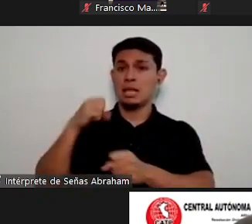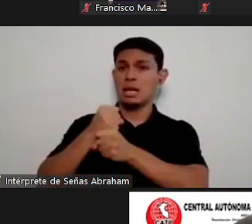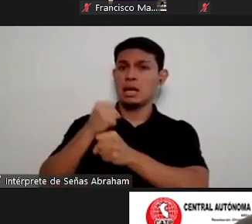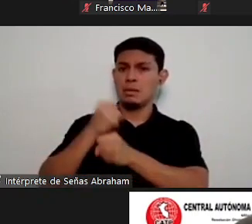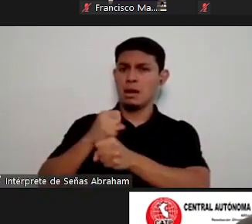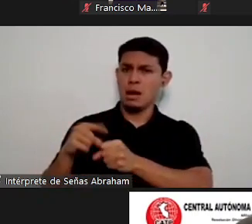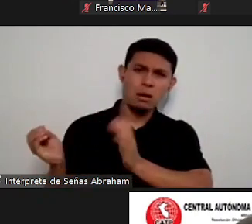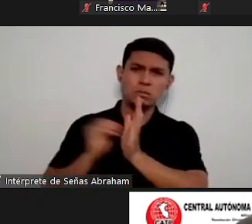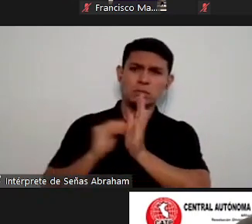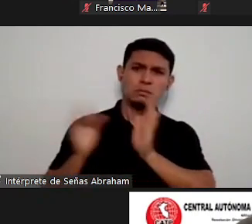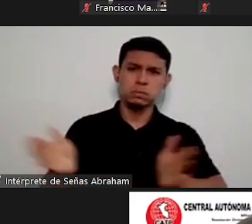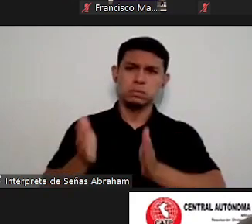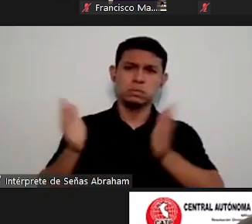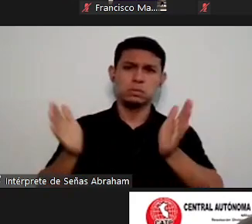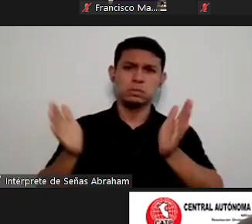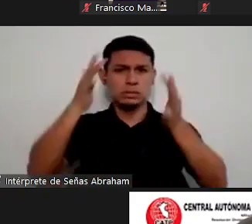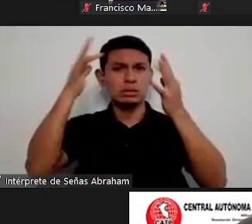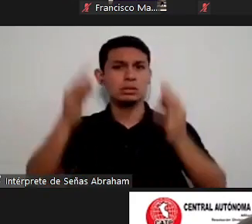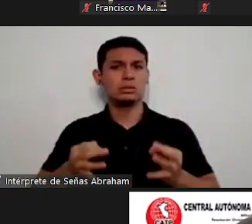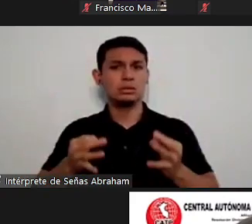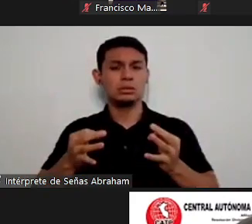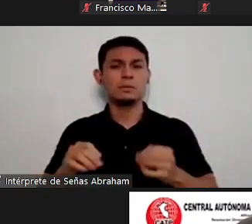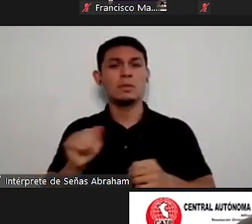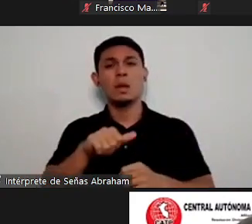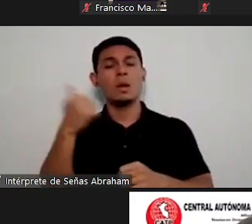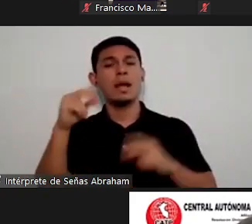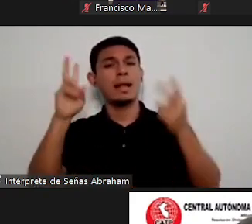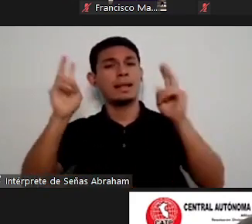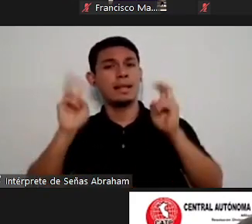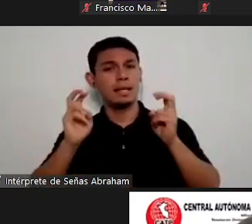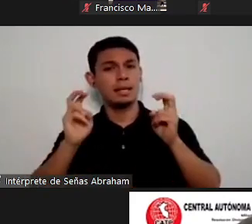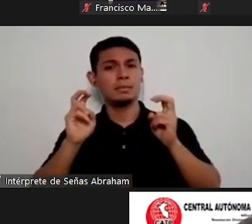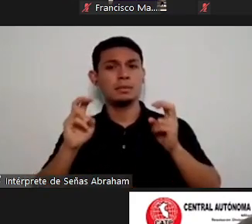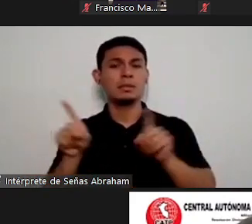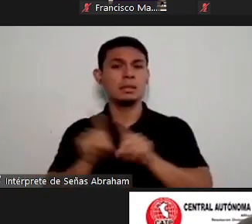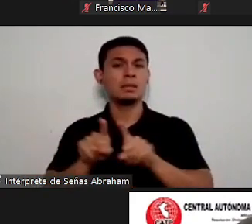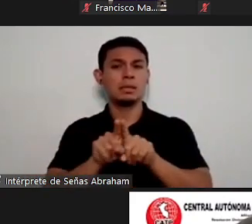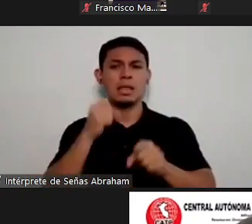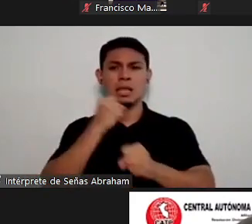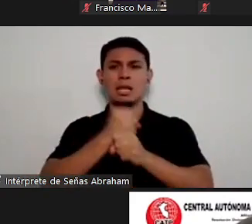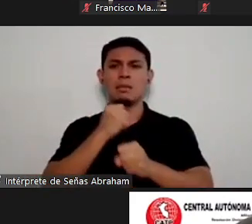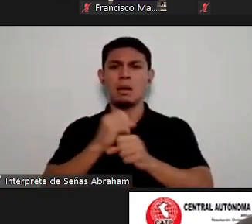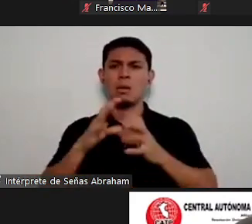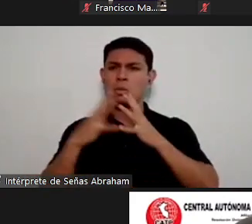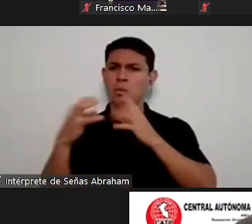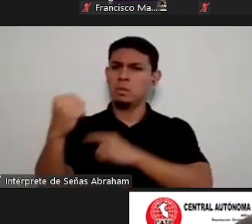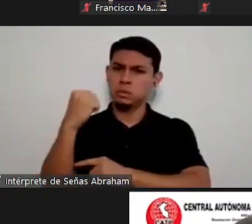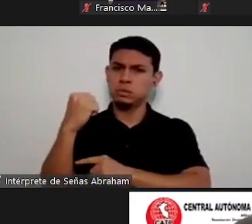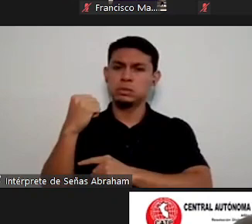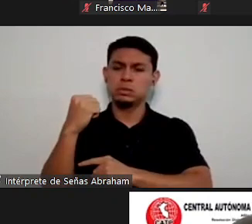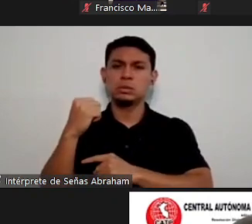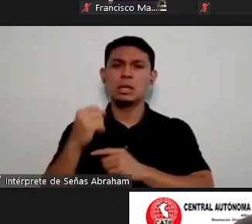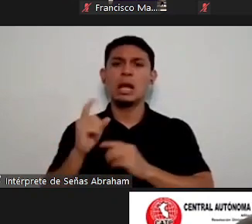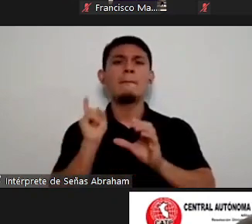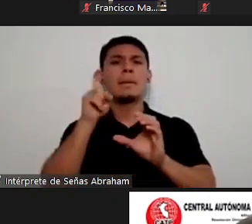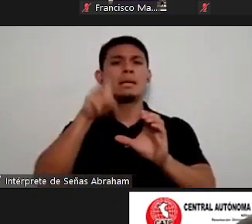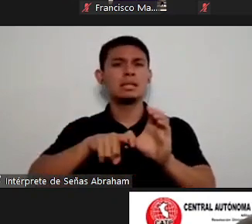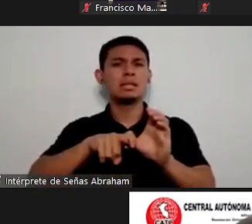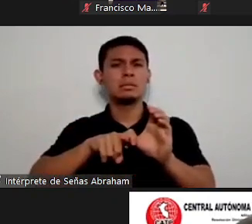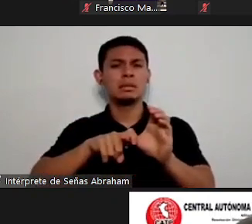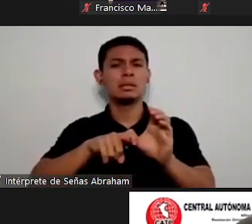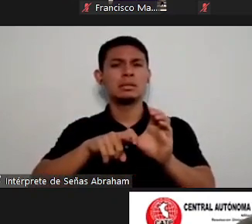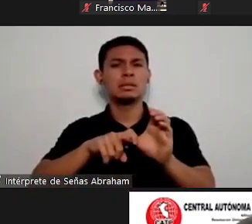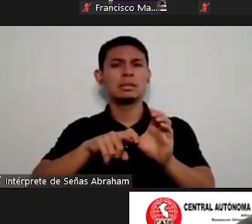ministry of labor has been very vocal about and another thing that we need to work on